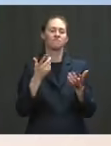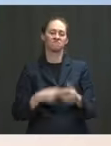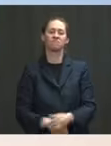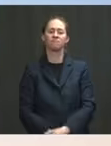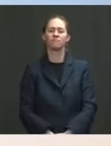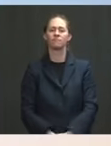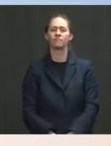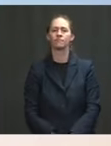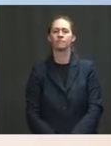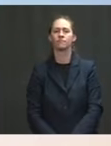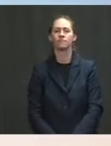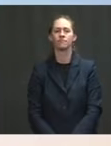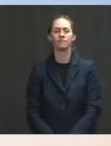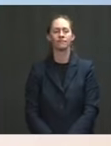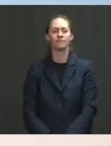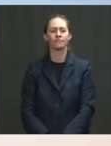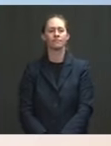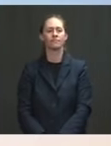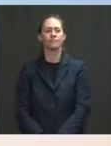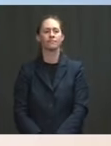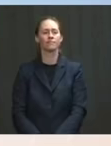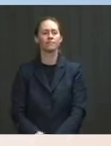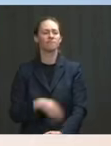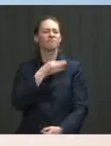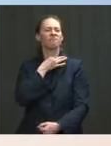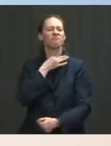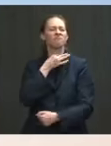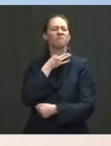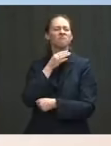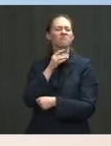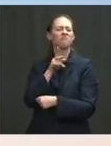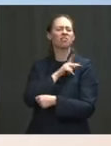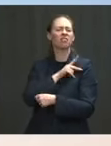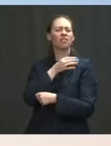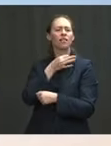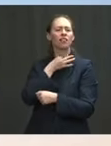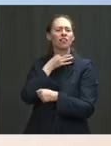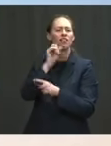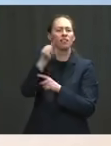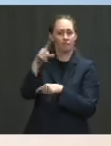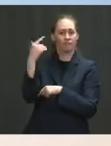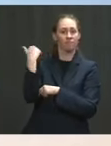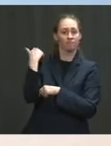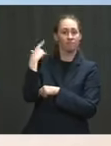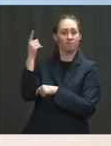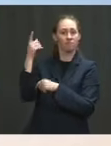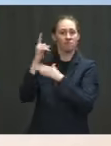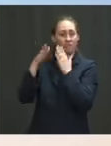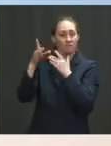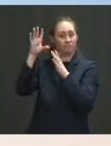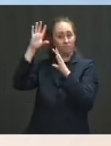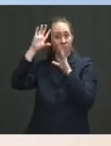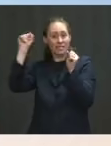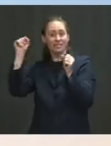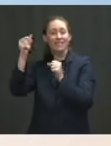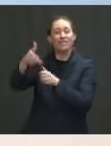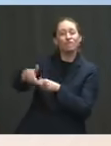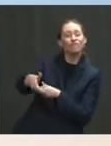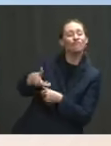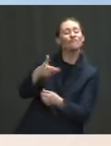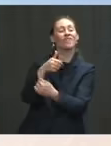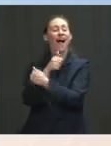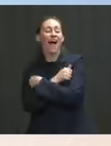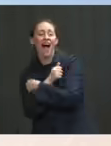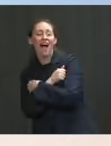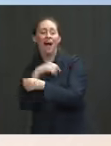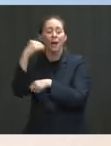personal question here, but over the weekend, the president was out kind of campaign style, shaking hands with people, taking selfies, giving hugs, lots of personal